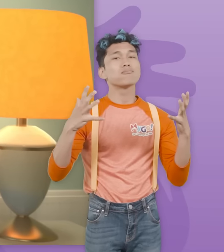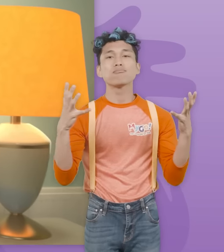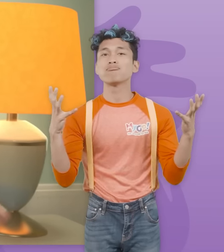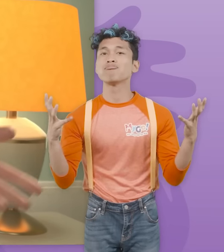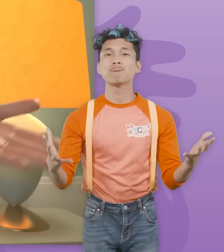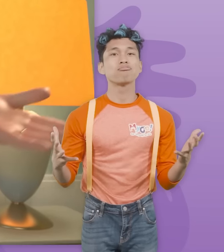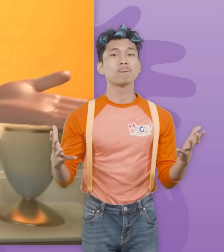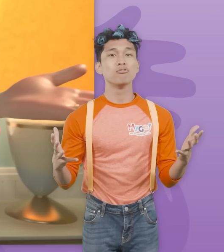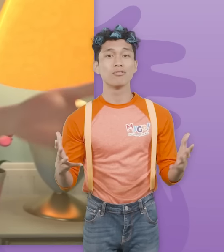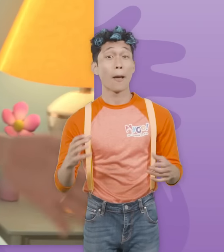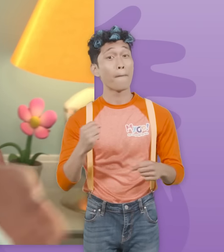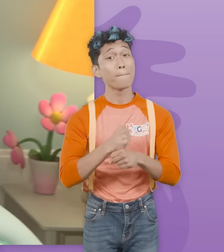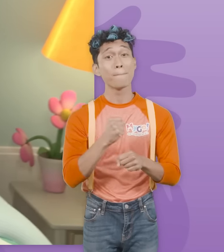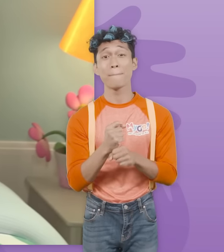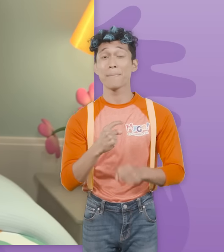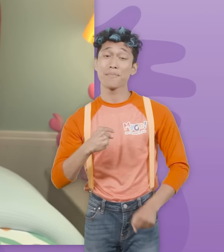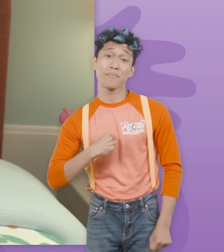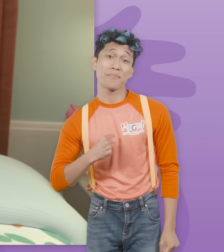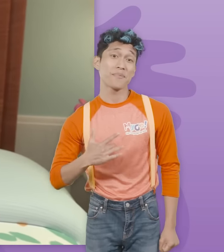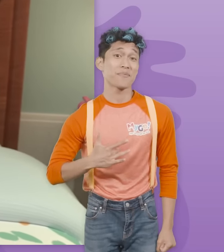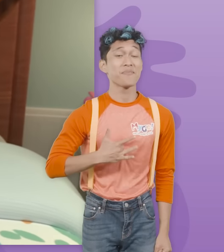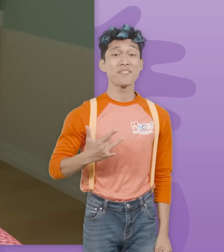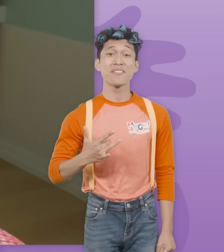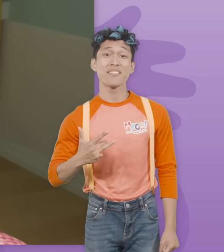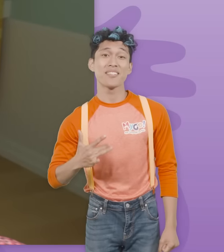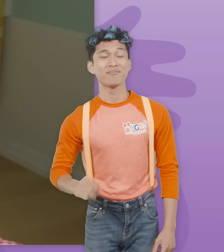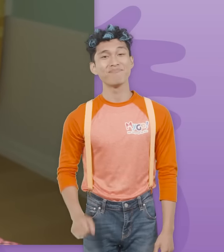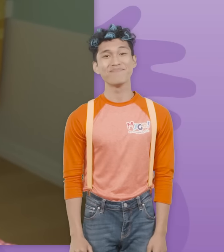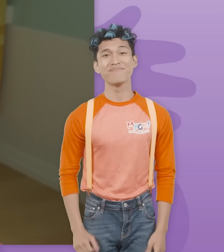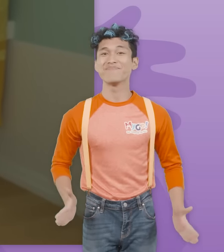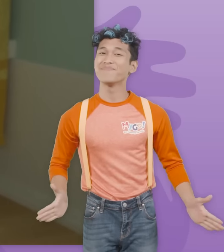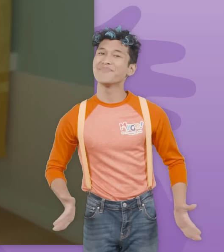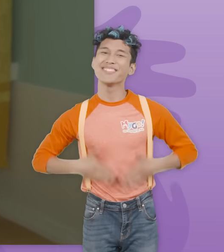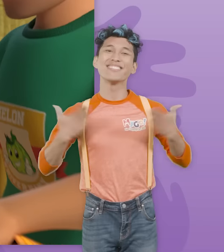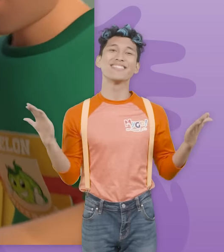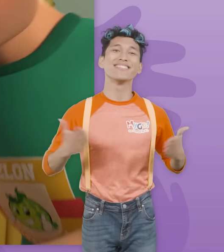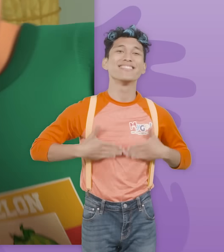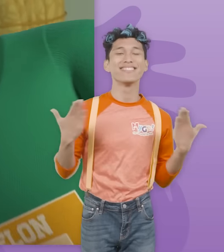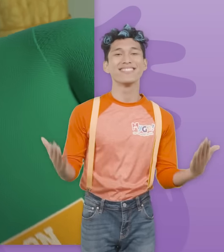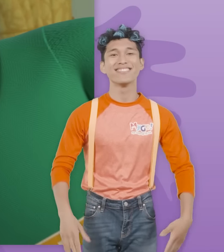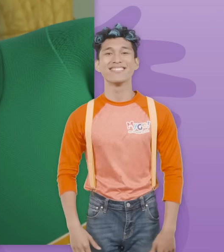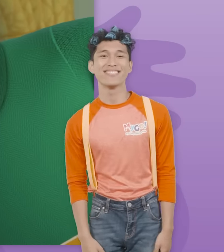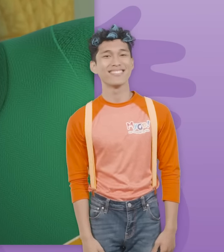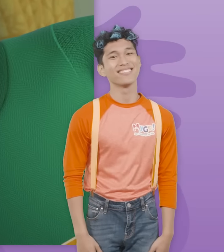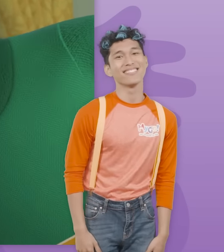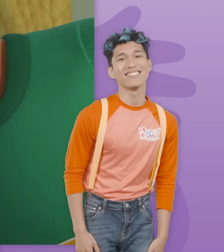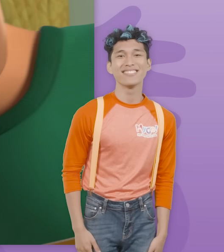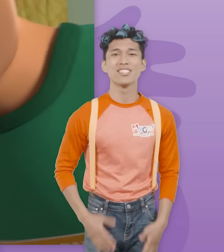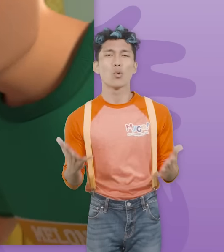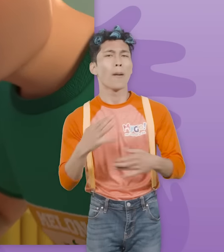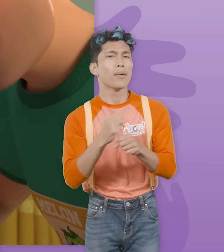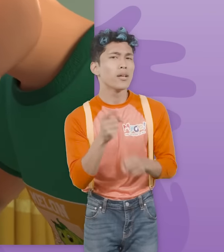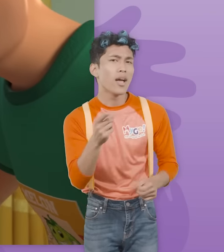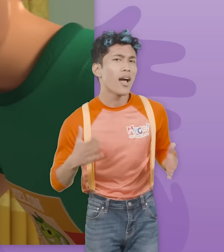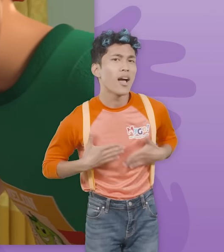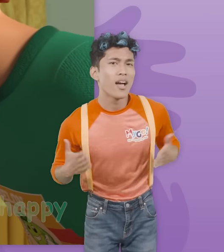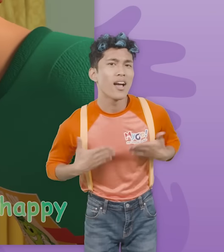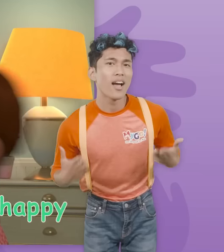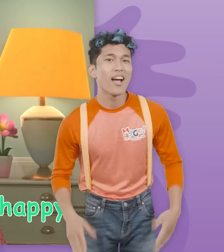of things that make you feel Happy What makes you happy?